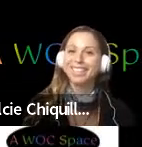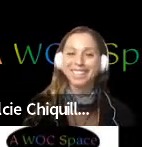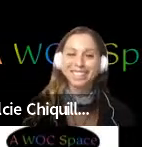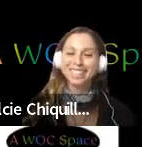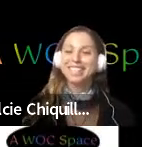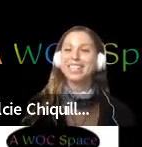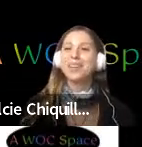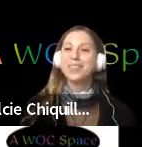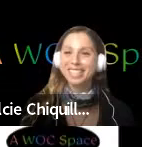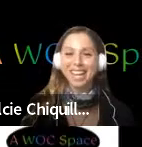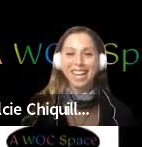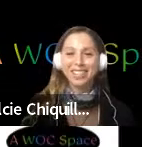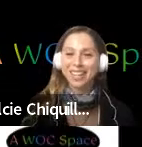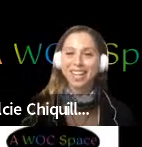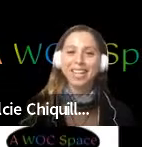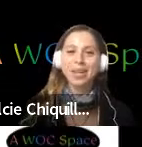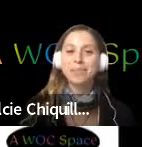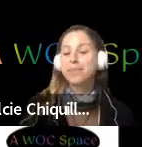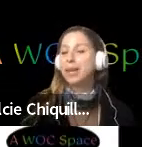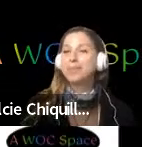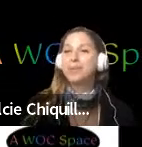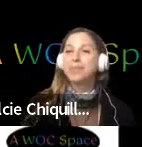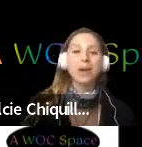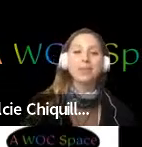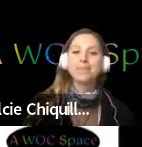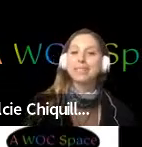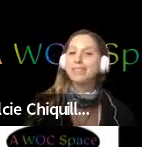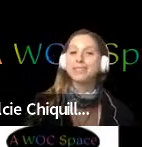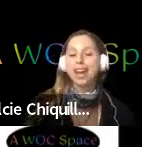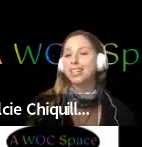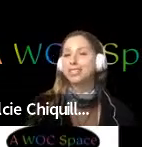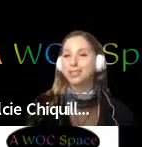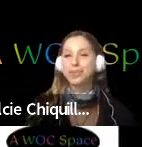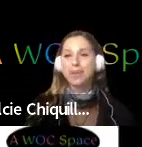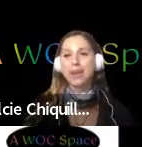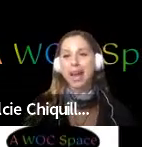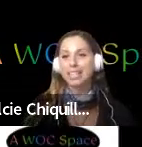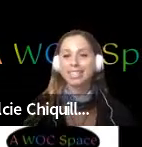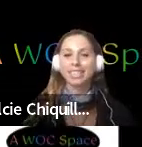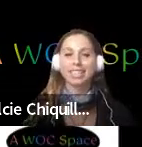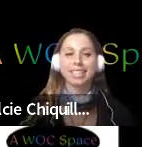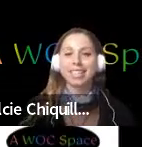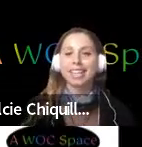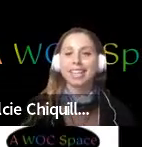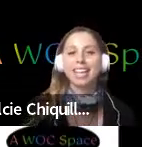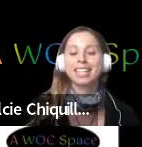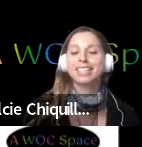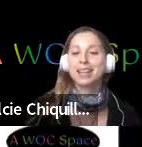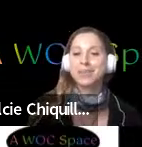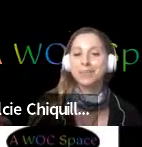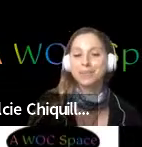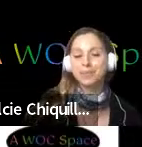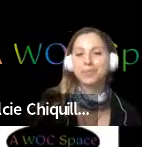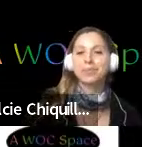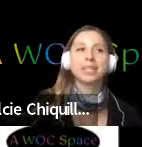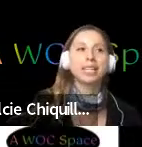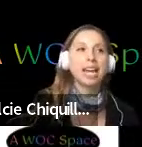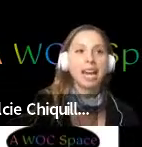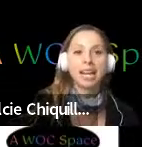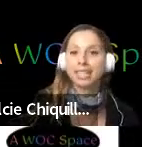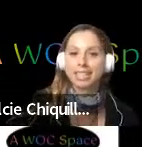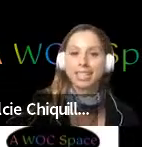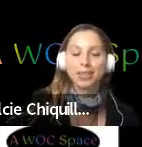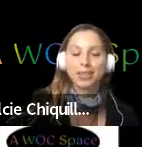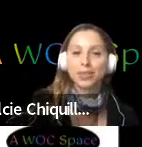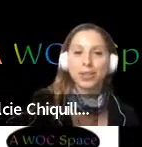hydrated. Always stay hydrated. Keep your breath minty fresh, or wear a mask. And